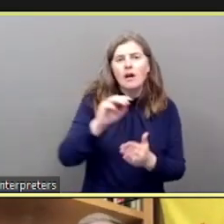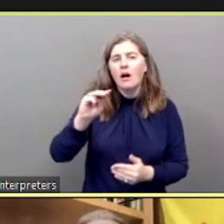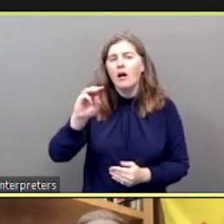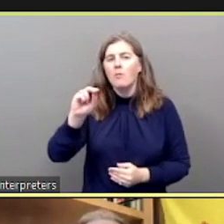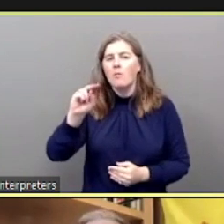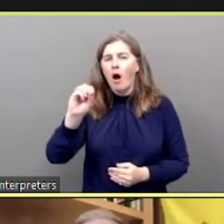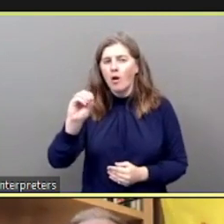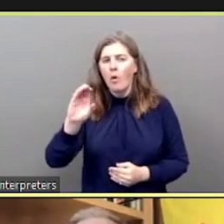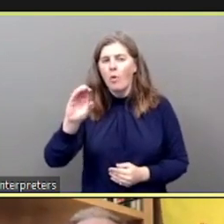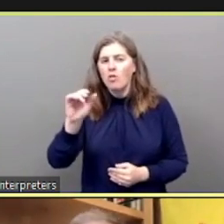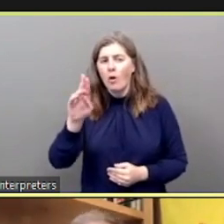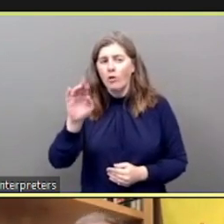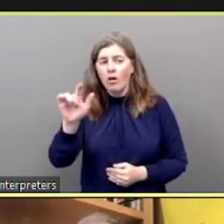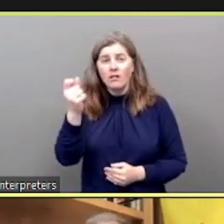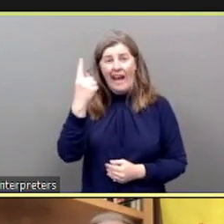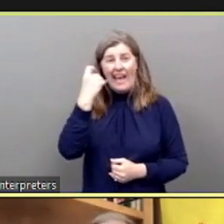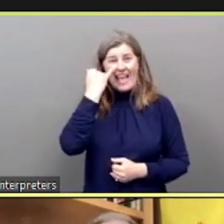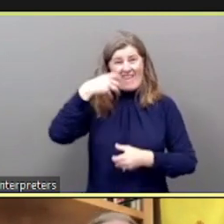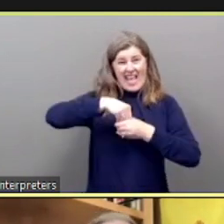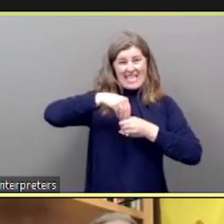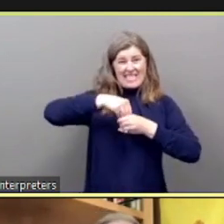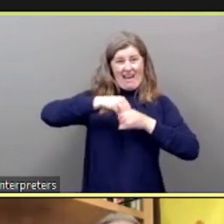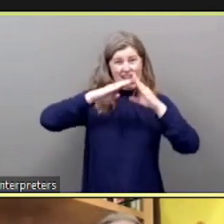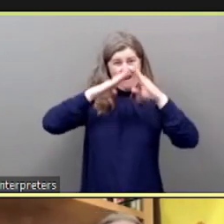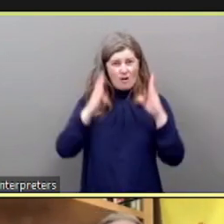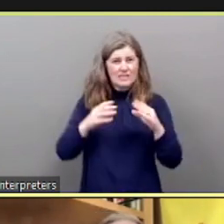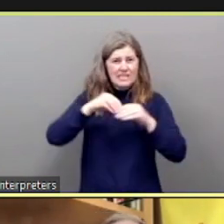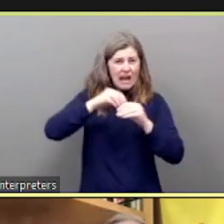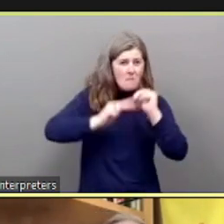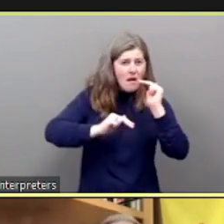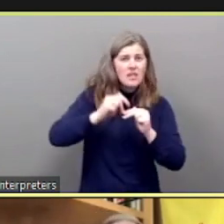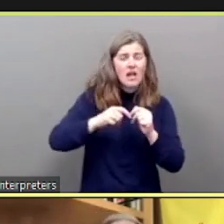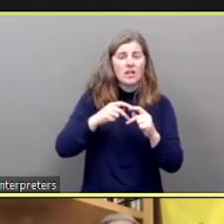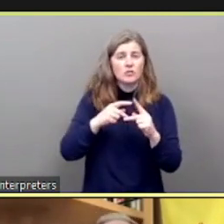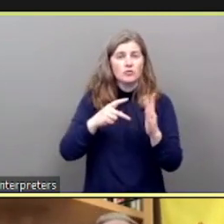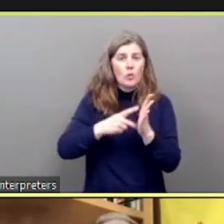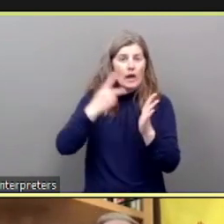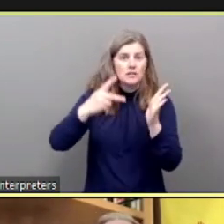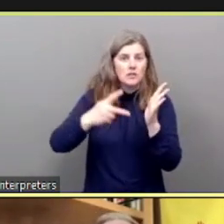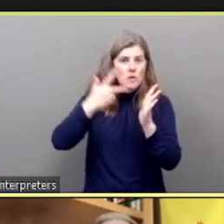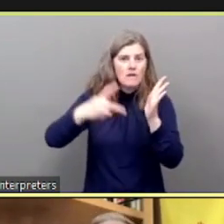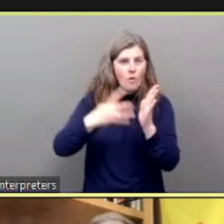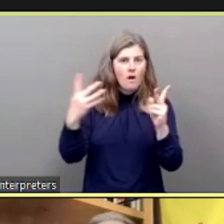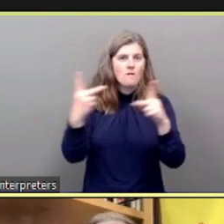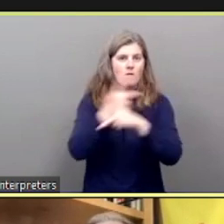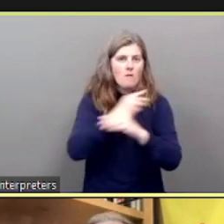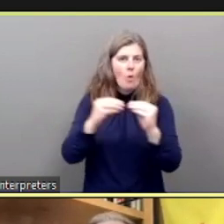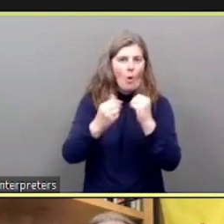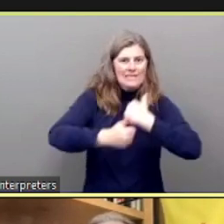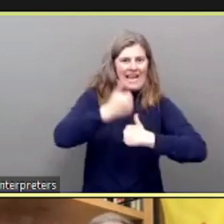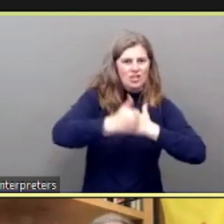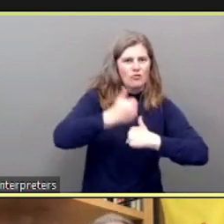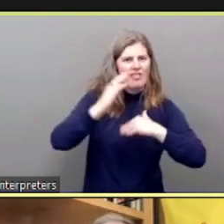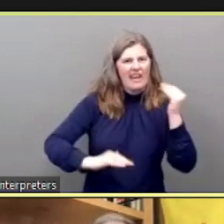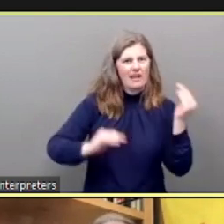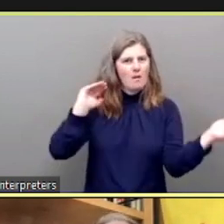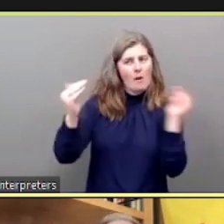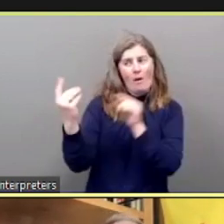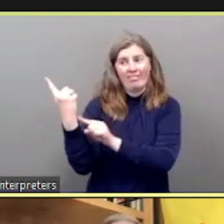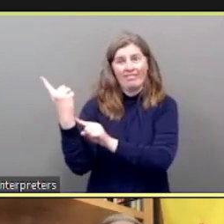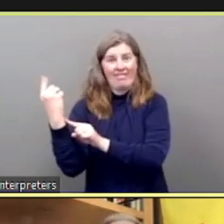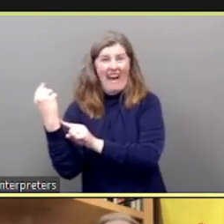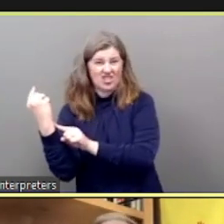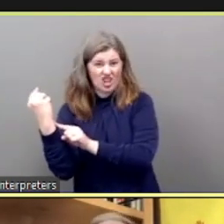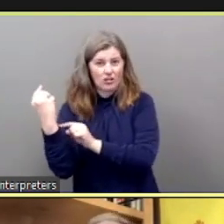2 to 4 times more dangerous than it was last year at this time, or at a time when we had equivalent case counts with an